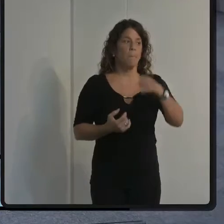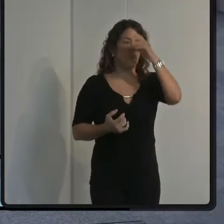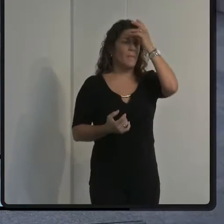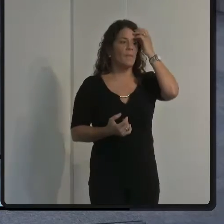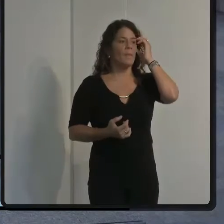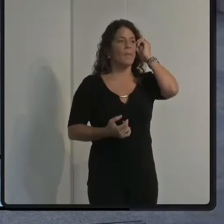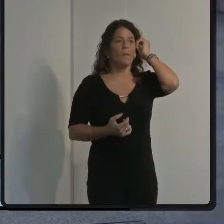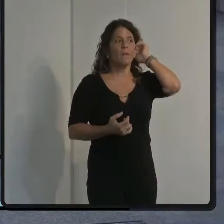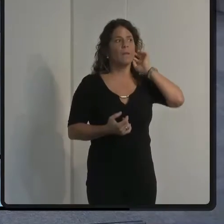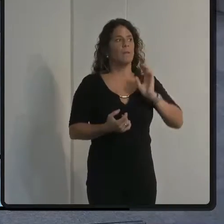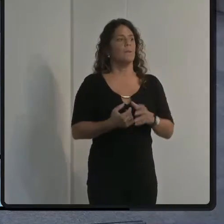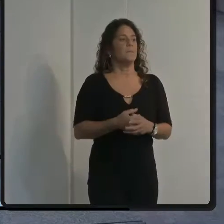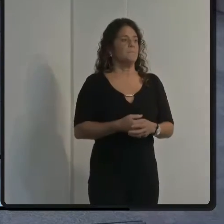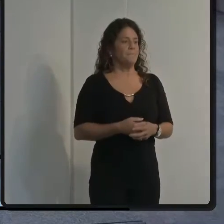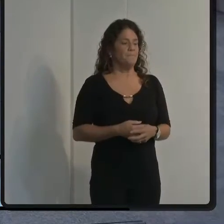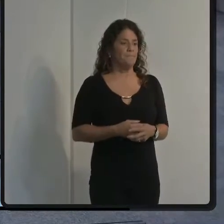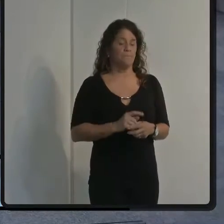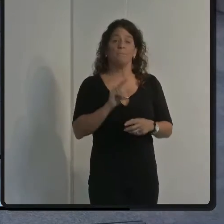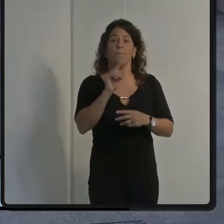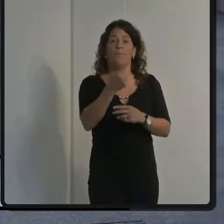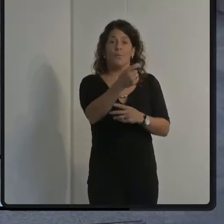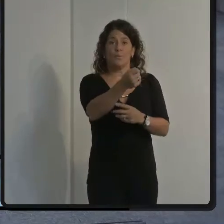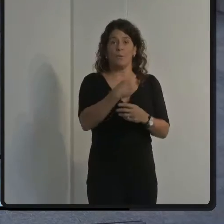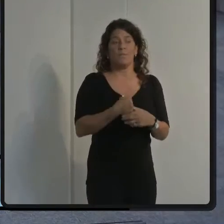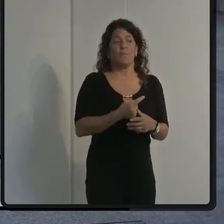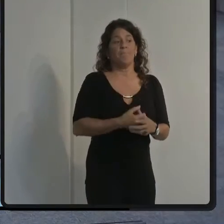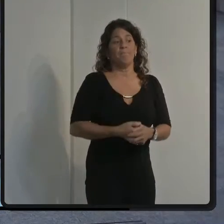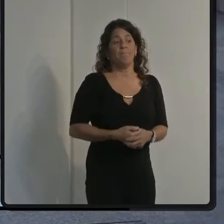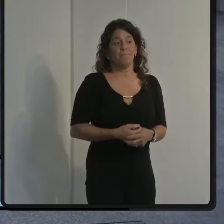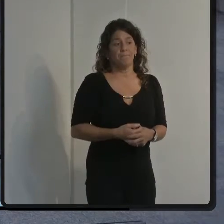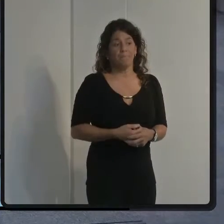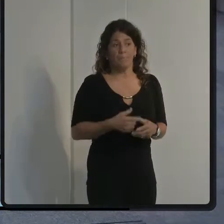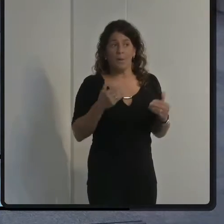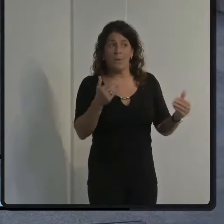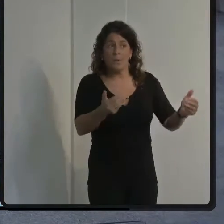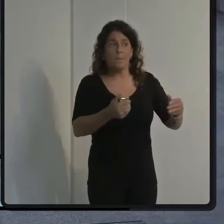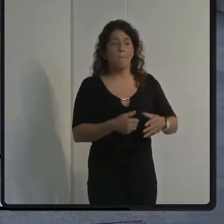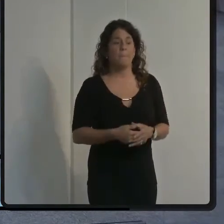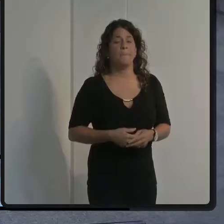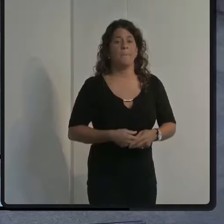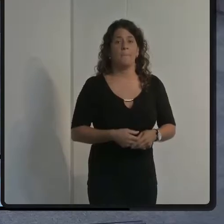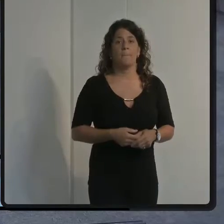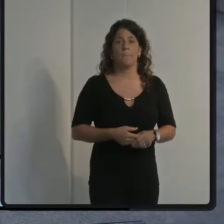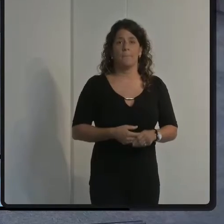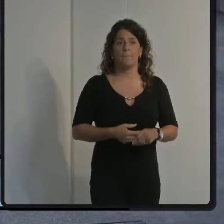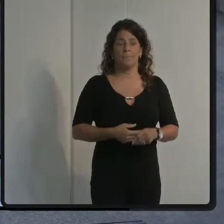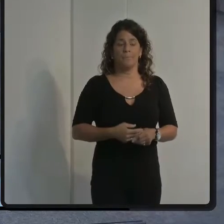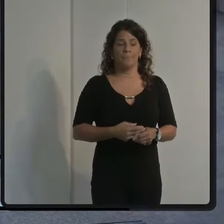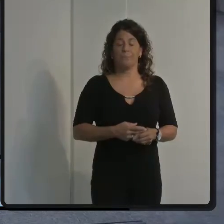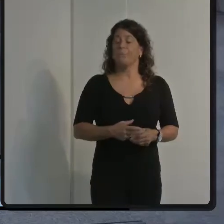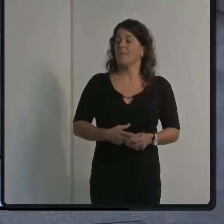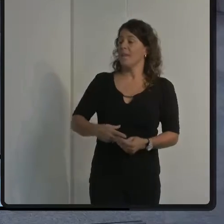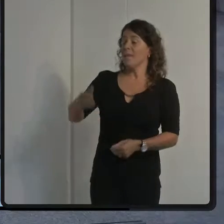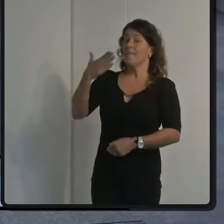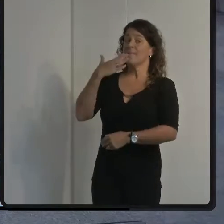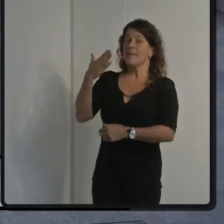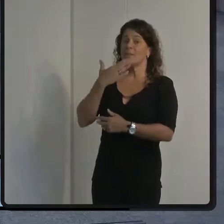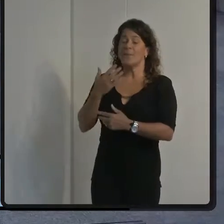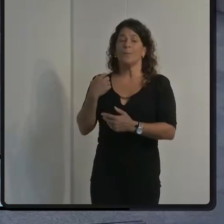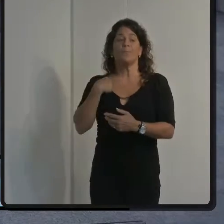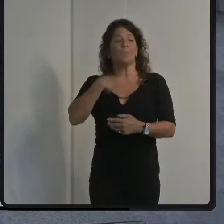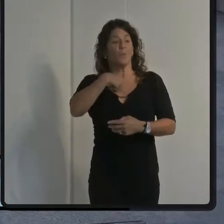be followed by Nick Welsh at the Santa Barbara Independent. Go ahead, Josh. Thank you. We have